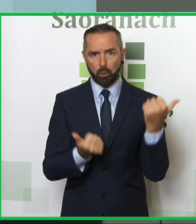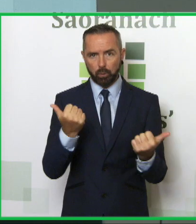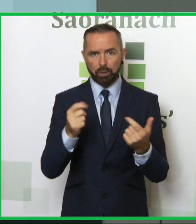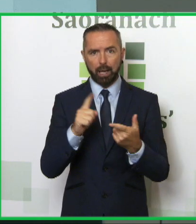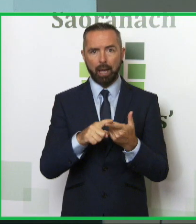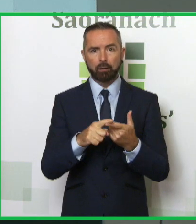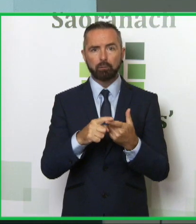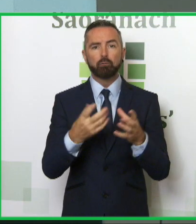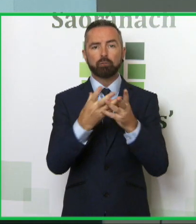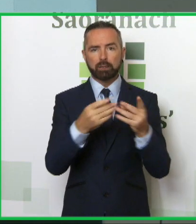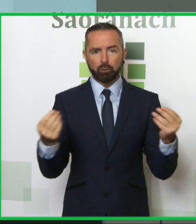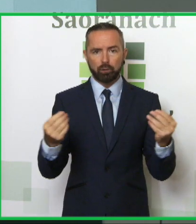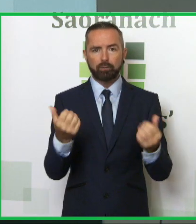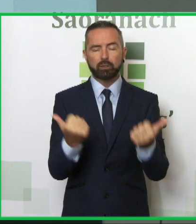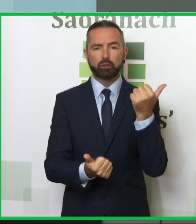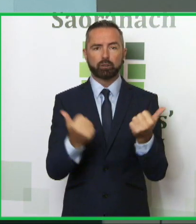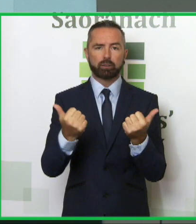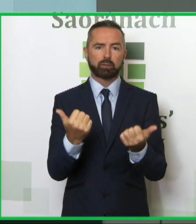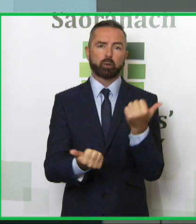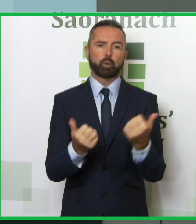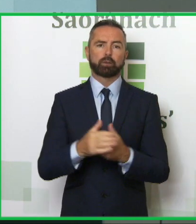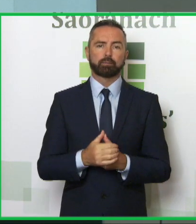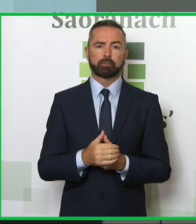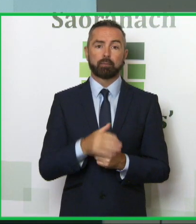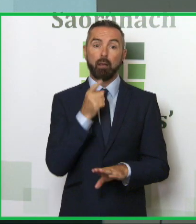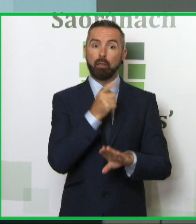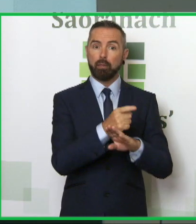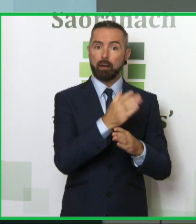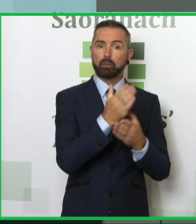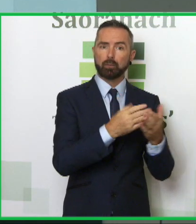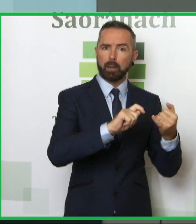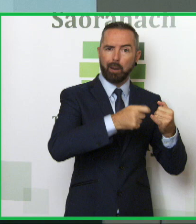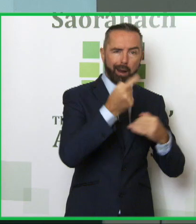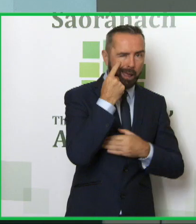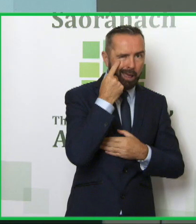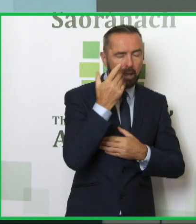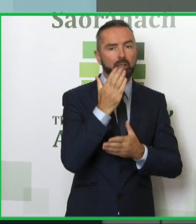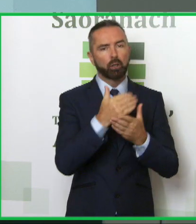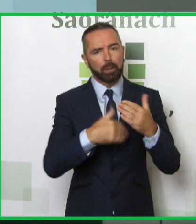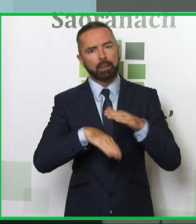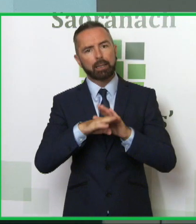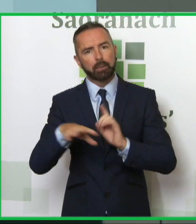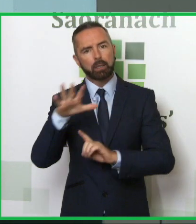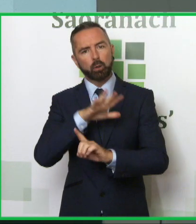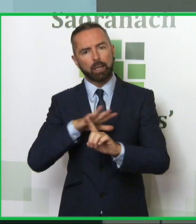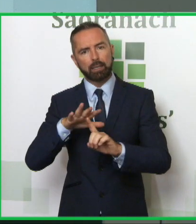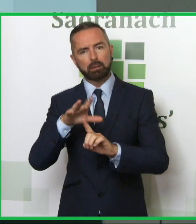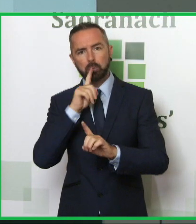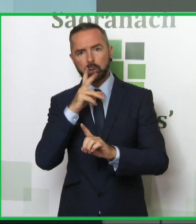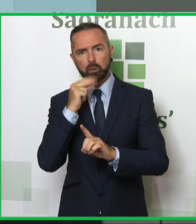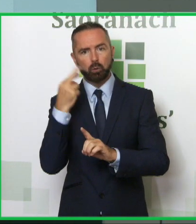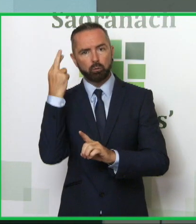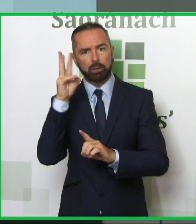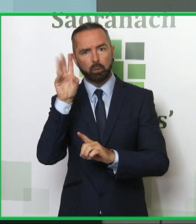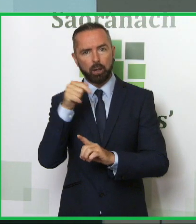So those are things that currently exist, sometimes on a pilot scale, sometimes in a very limited range of locations around the country, but there's no reason why the